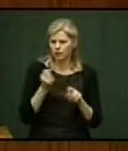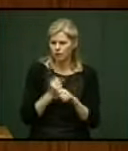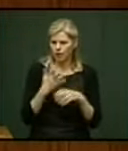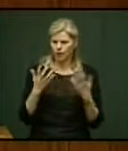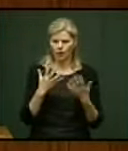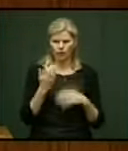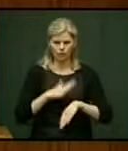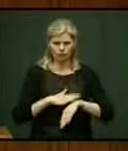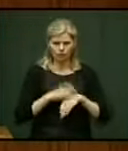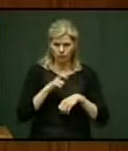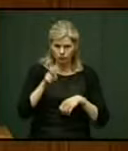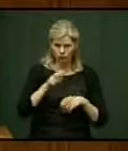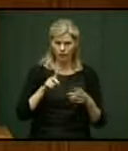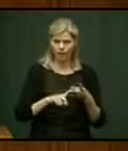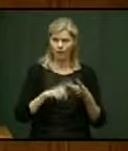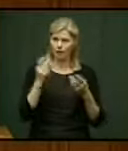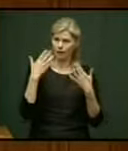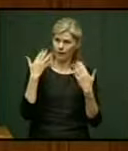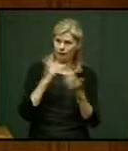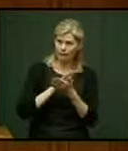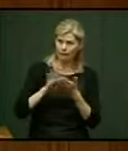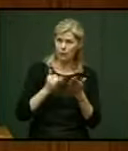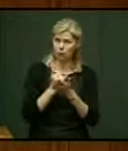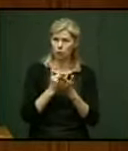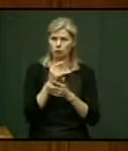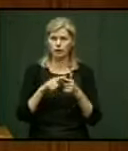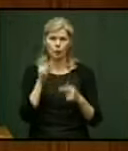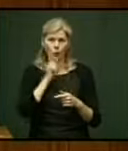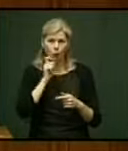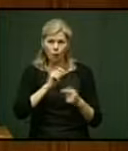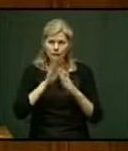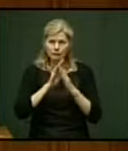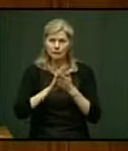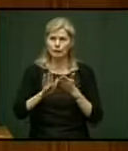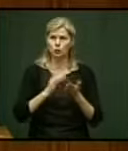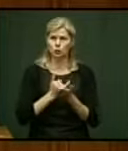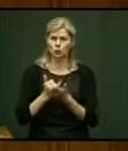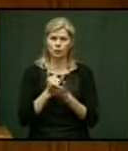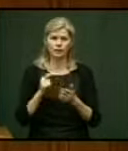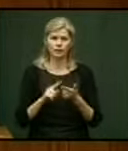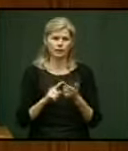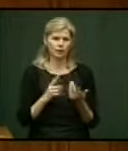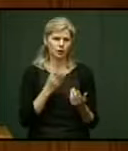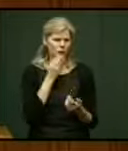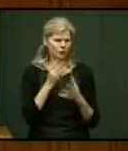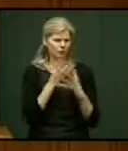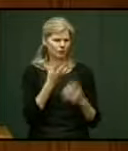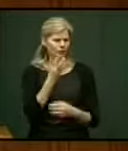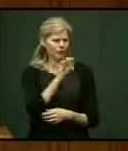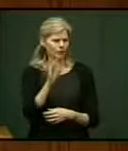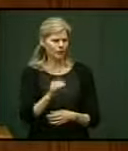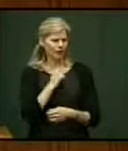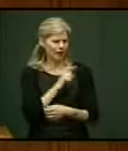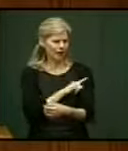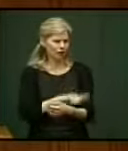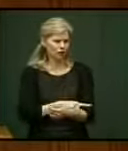water, the fact that nearly 40% of our energy use is for transport. We increasingly see that it affects